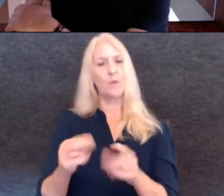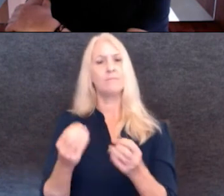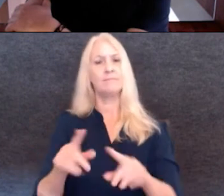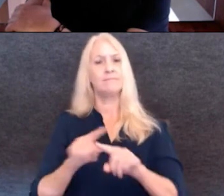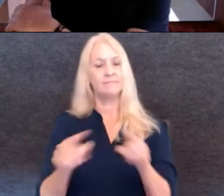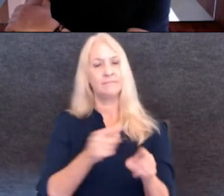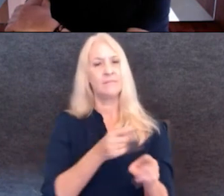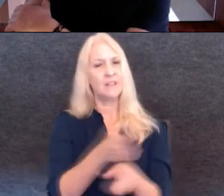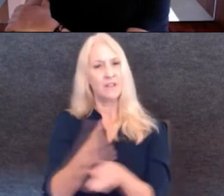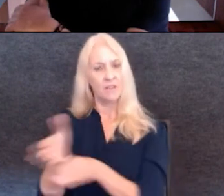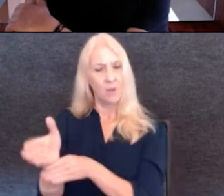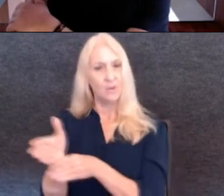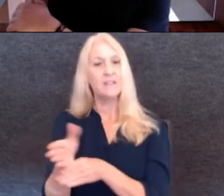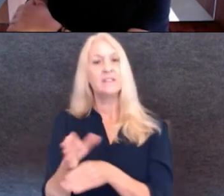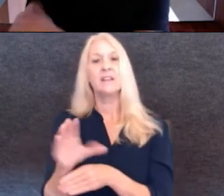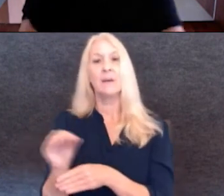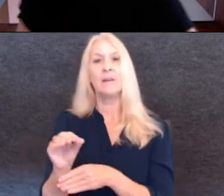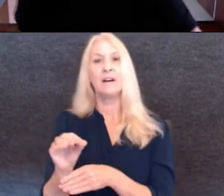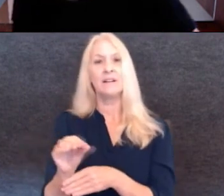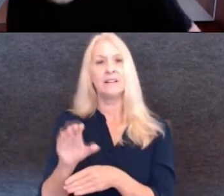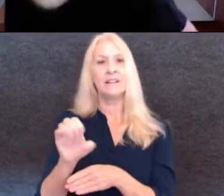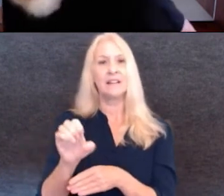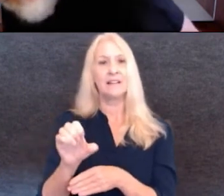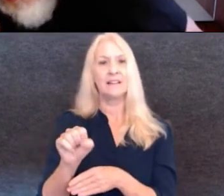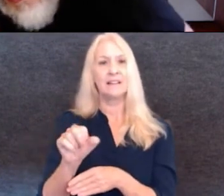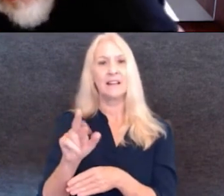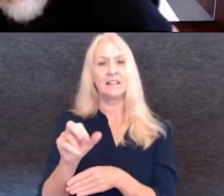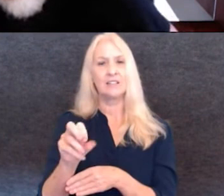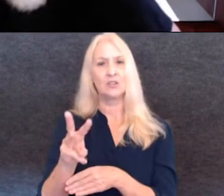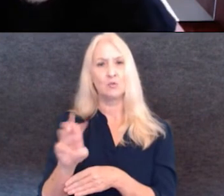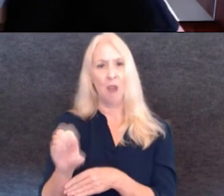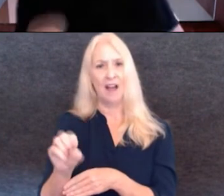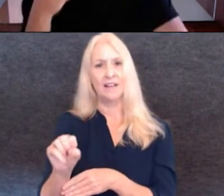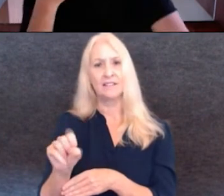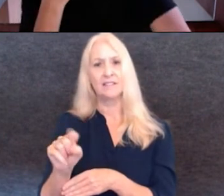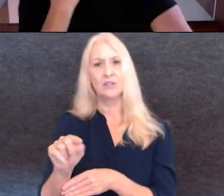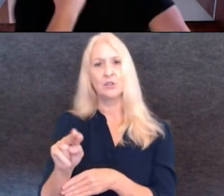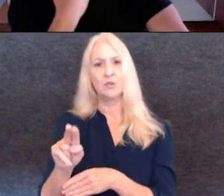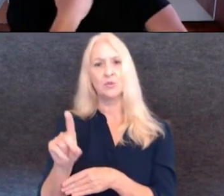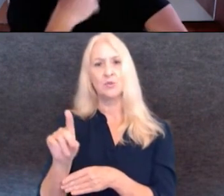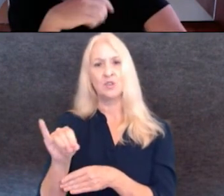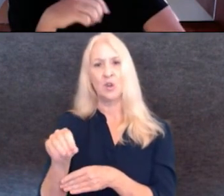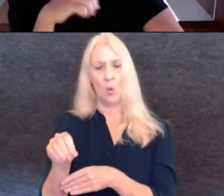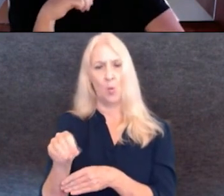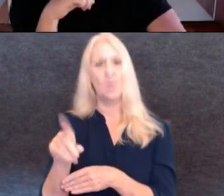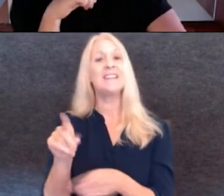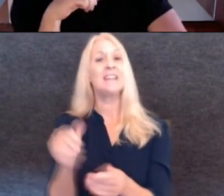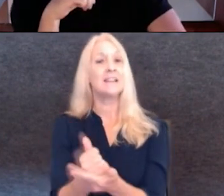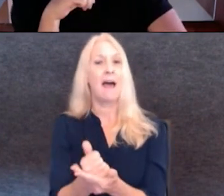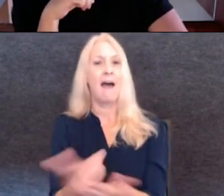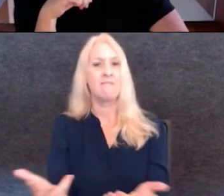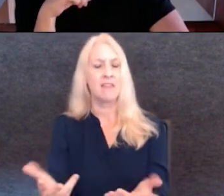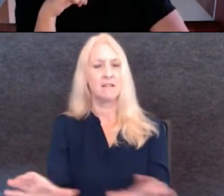since 2003 called Esrawe Studio, and he does everything. He does everything, and not only does he do everything,